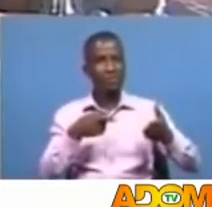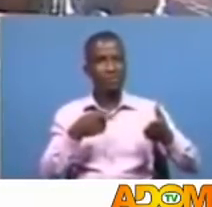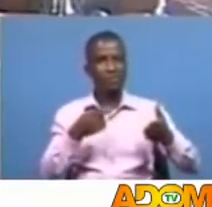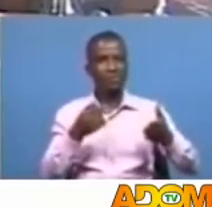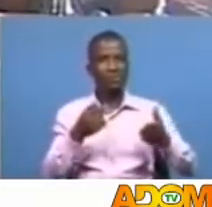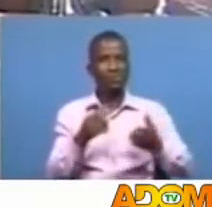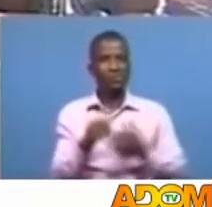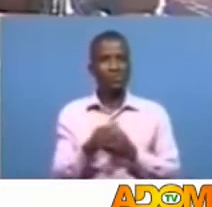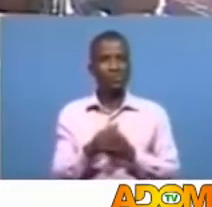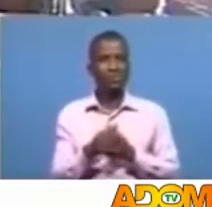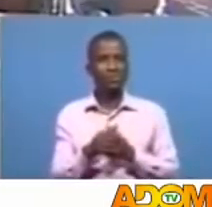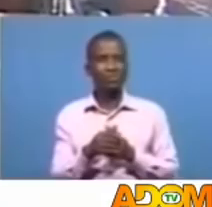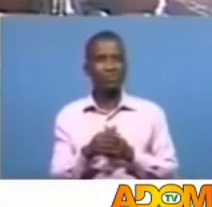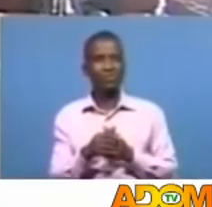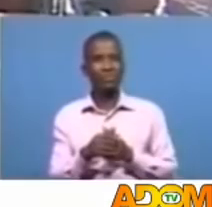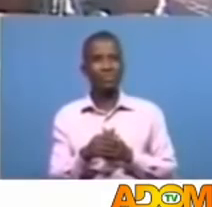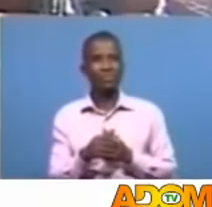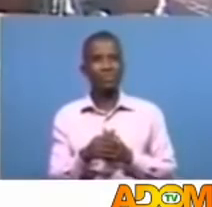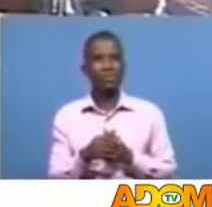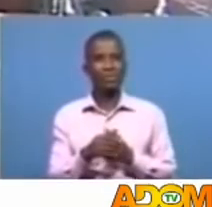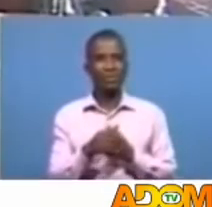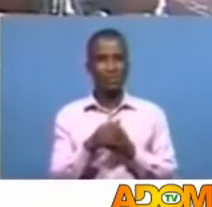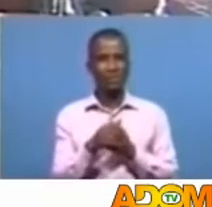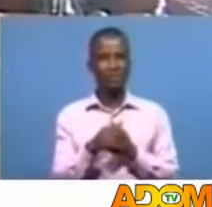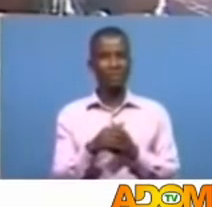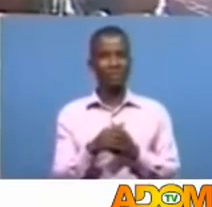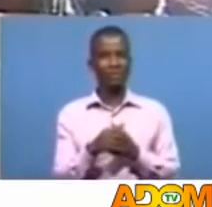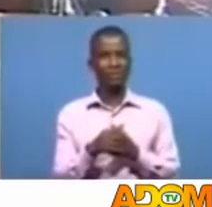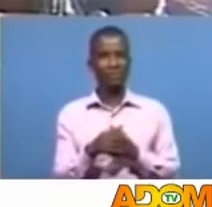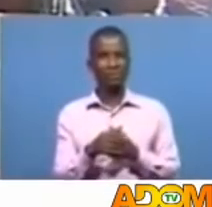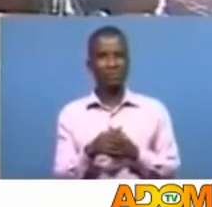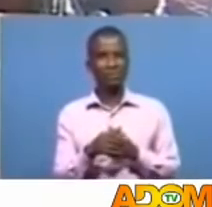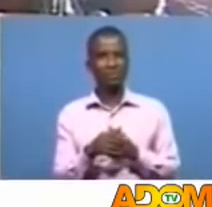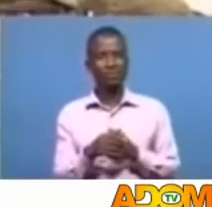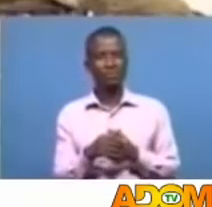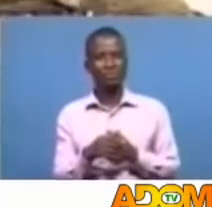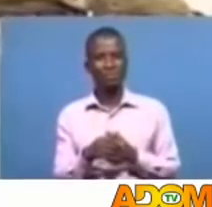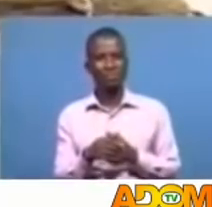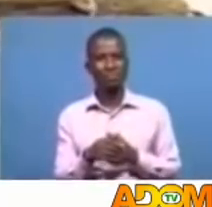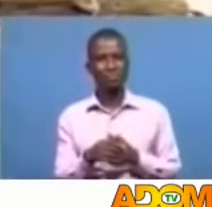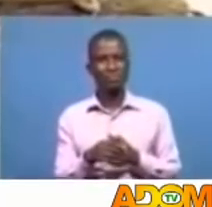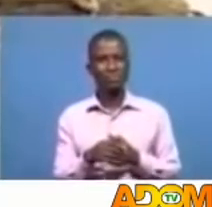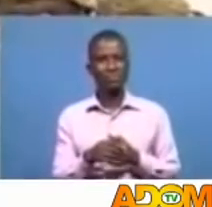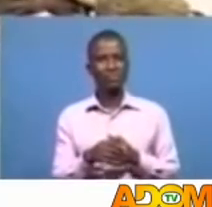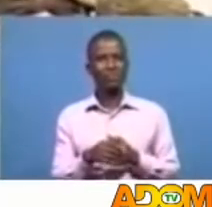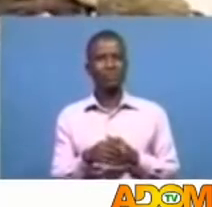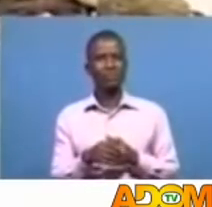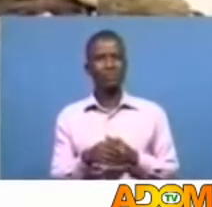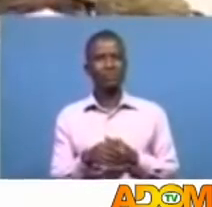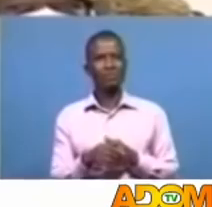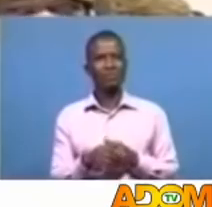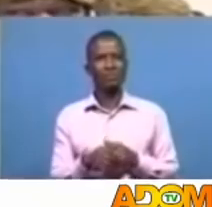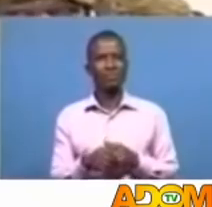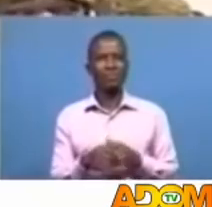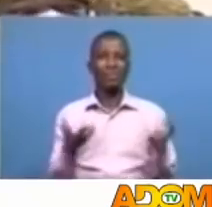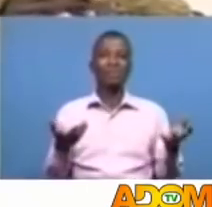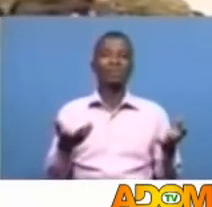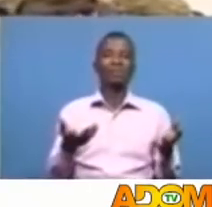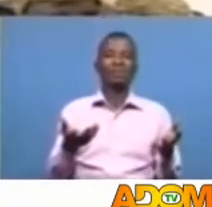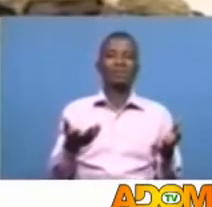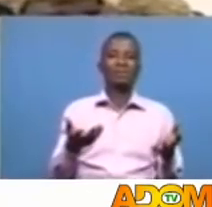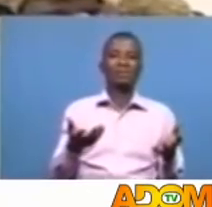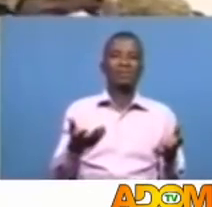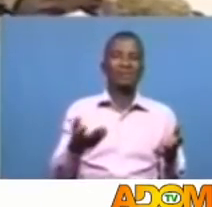ago, and I lost that application. Well, my lord, the review